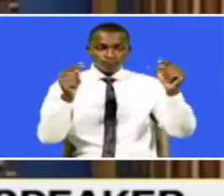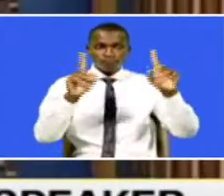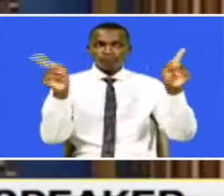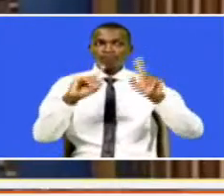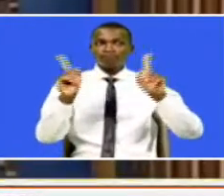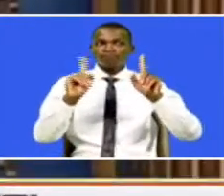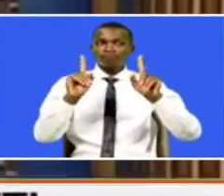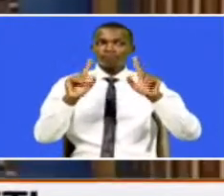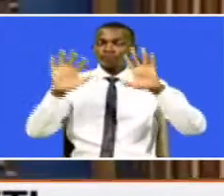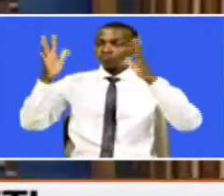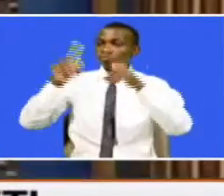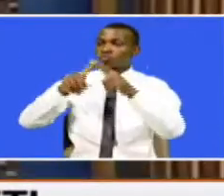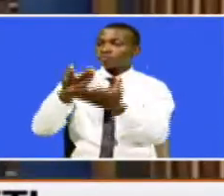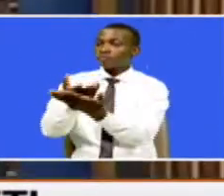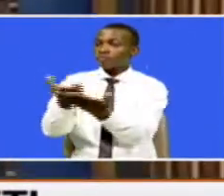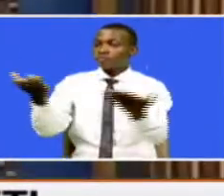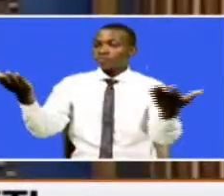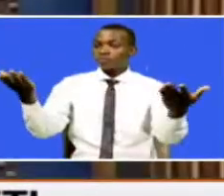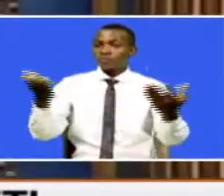Hongera kwenyu.